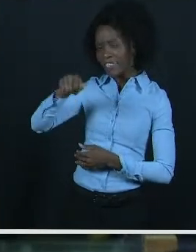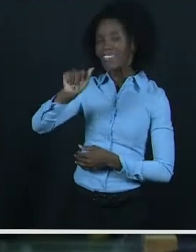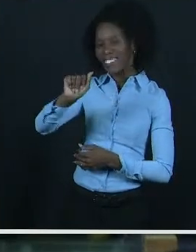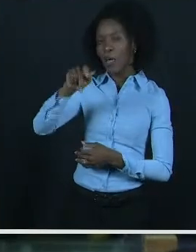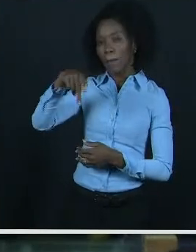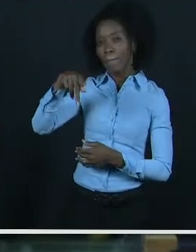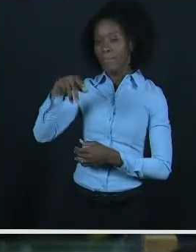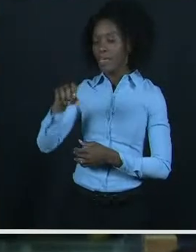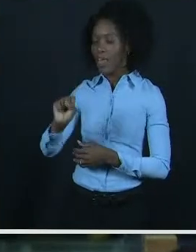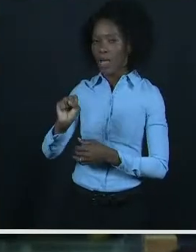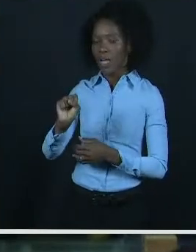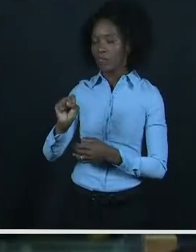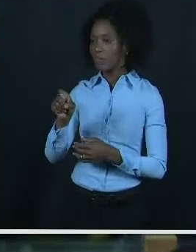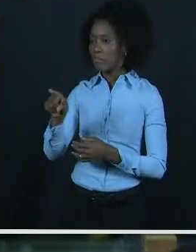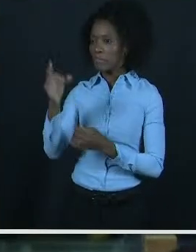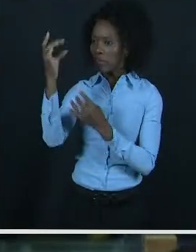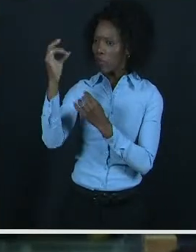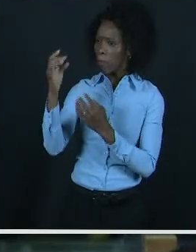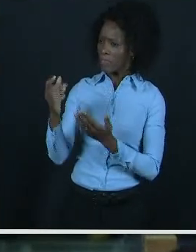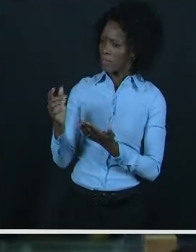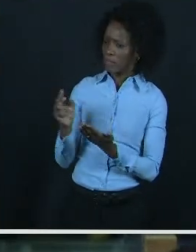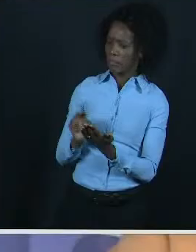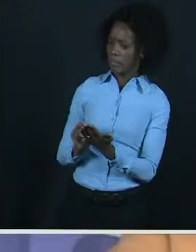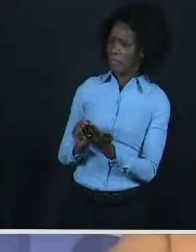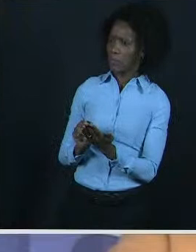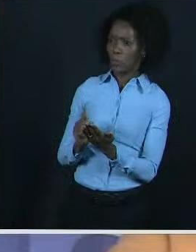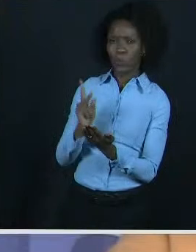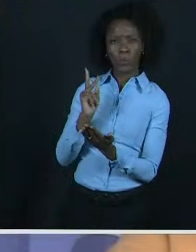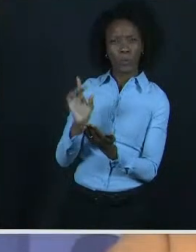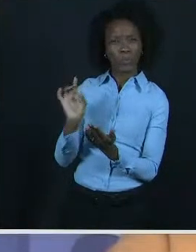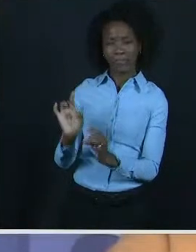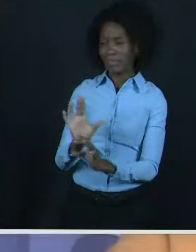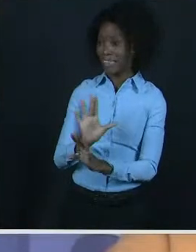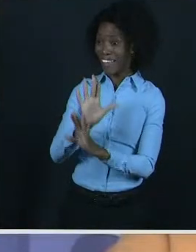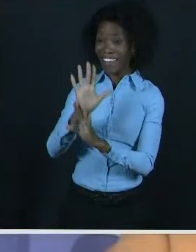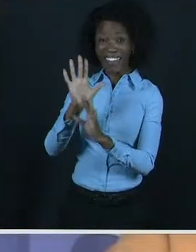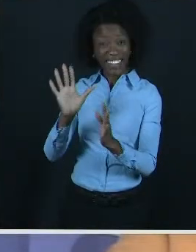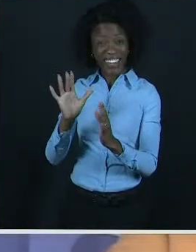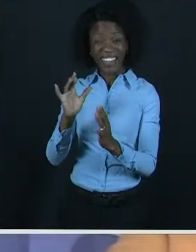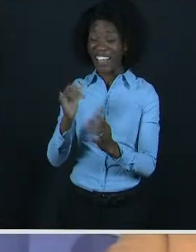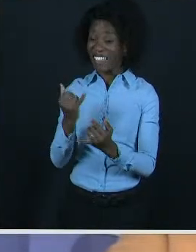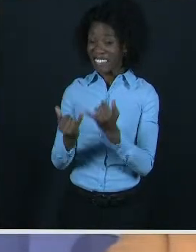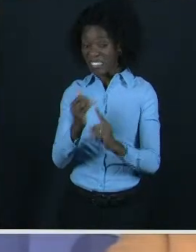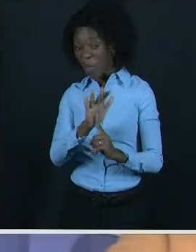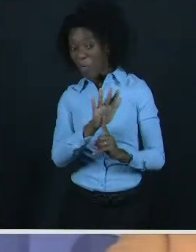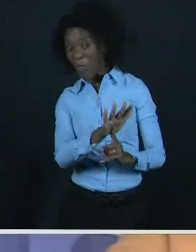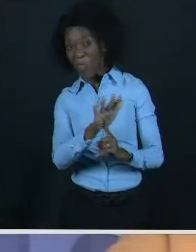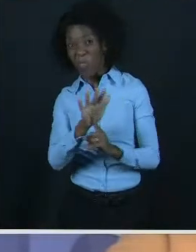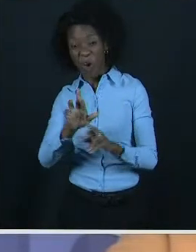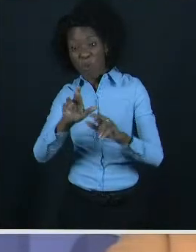shows that sexual offences and rape increased by 13% between